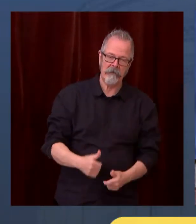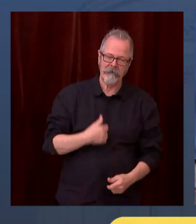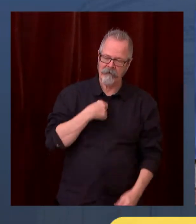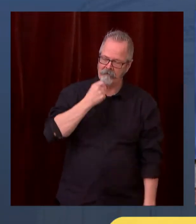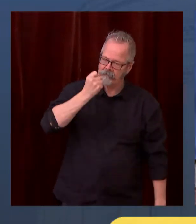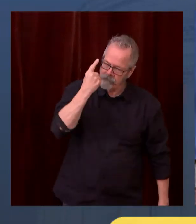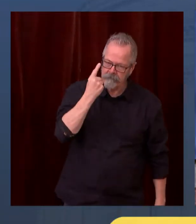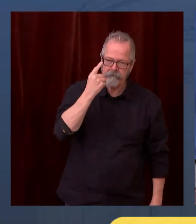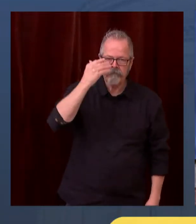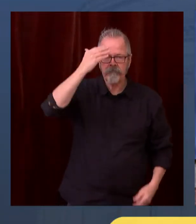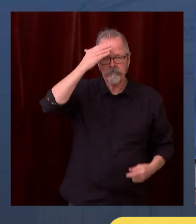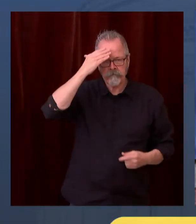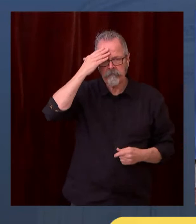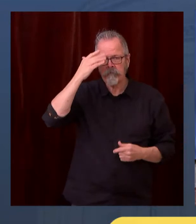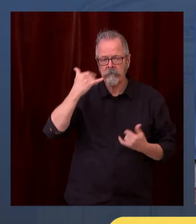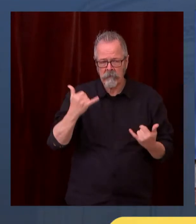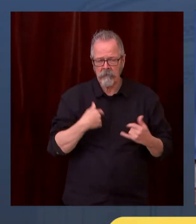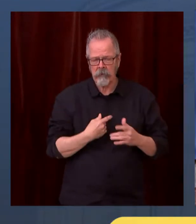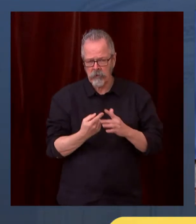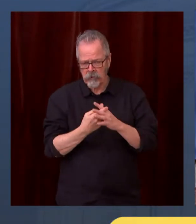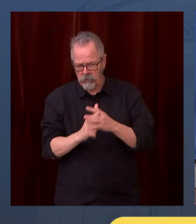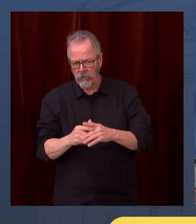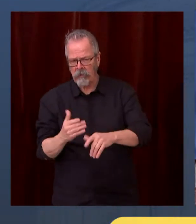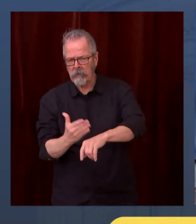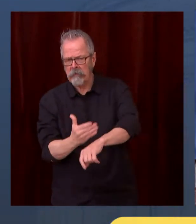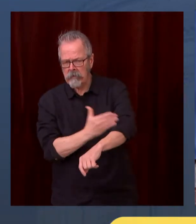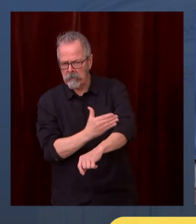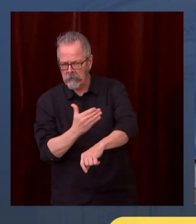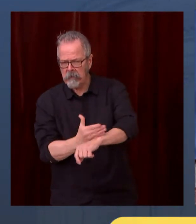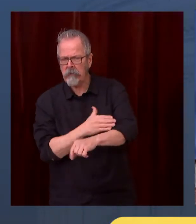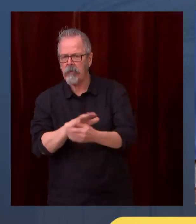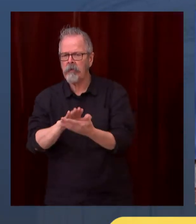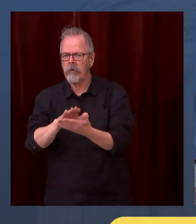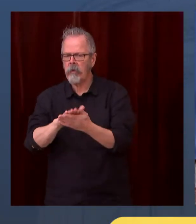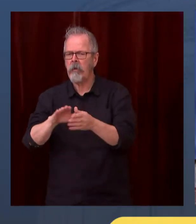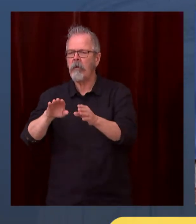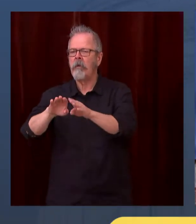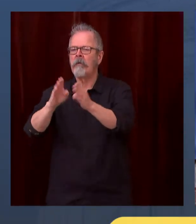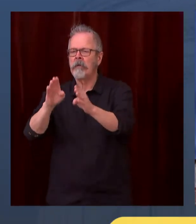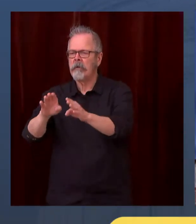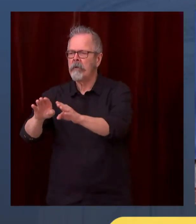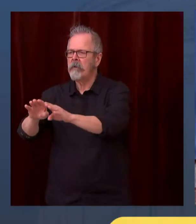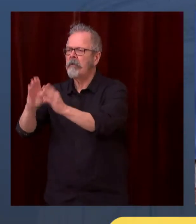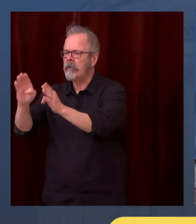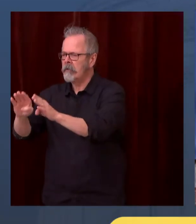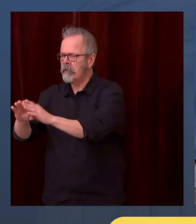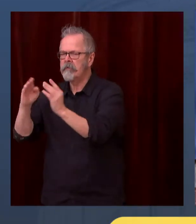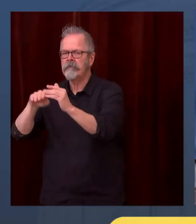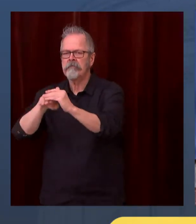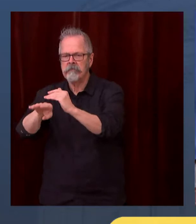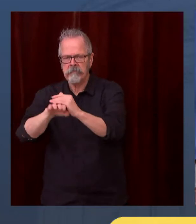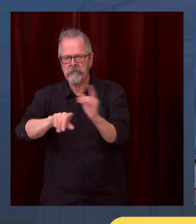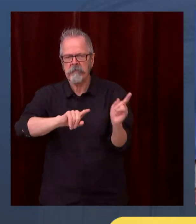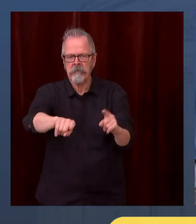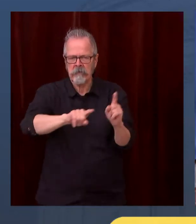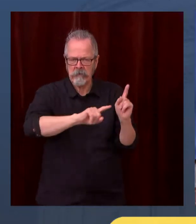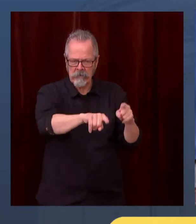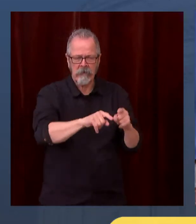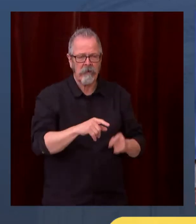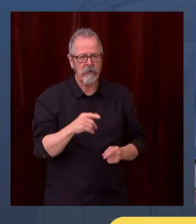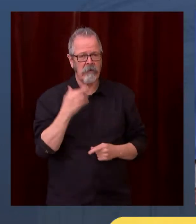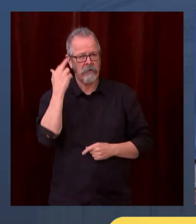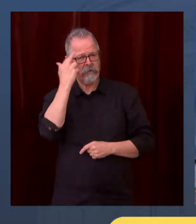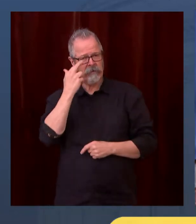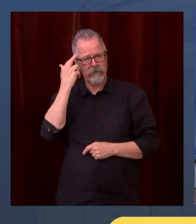we are making progress in this regard. And I'd like to show why I believe this progress is both necessary